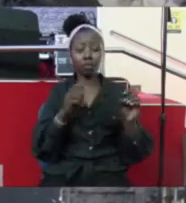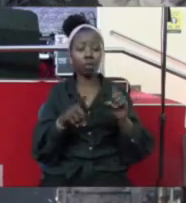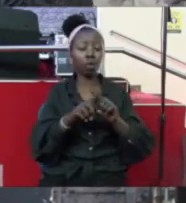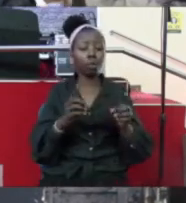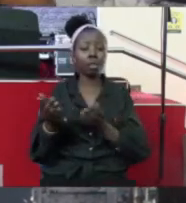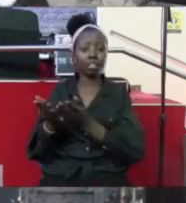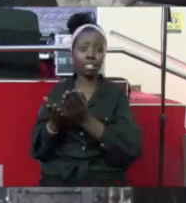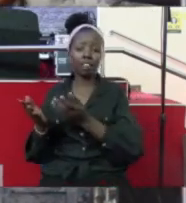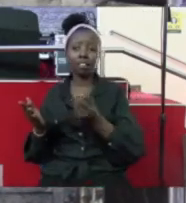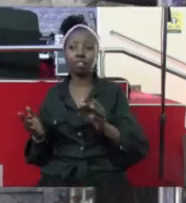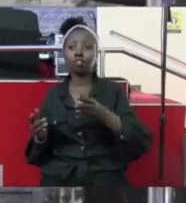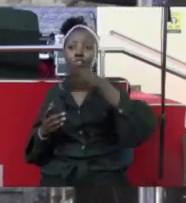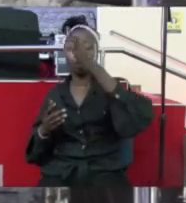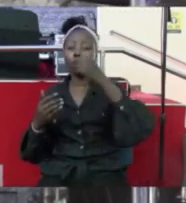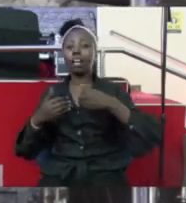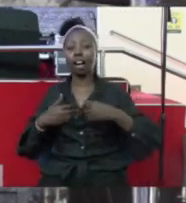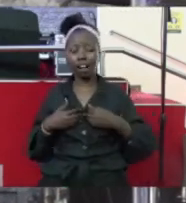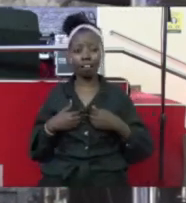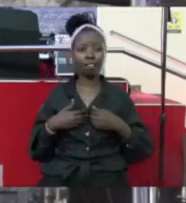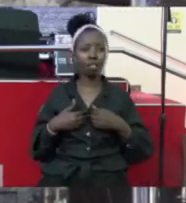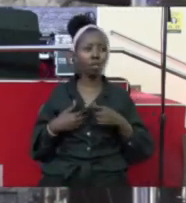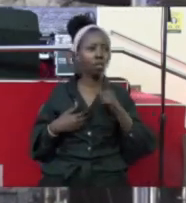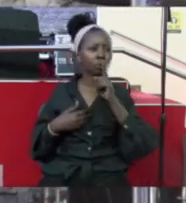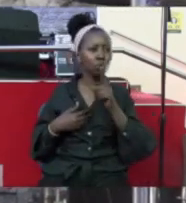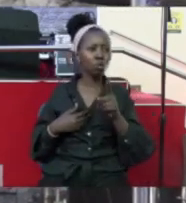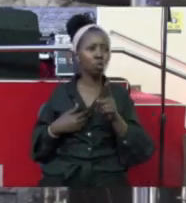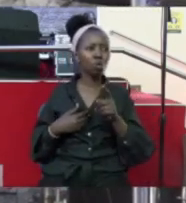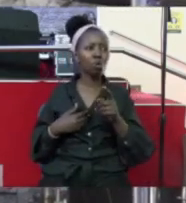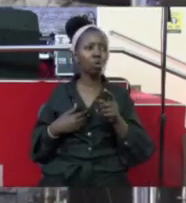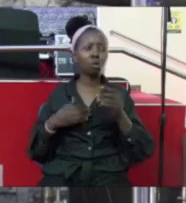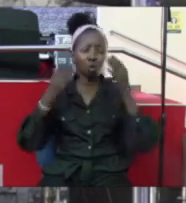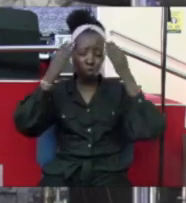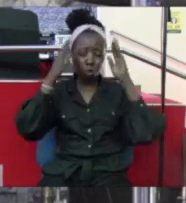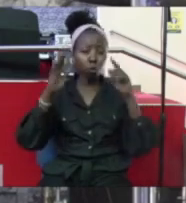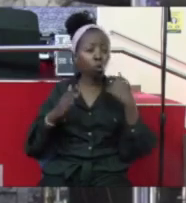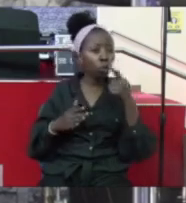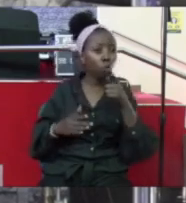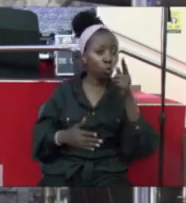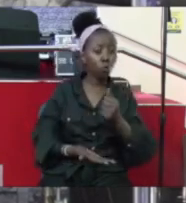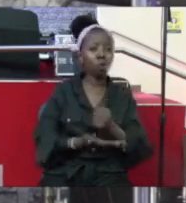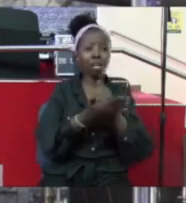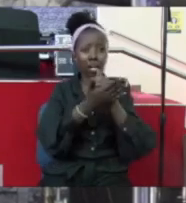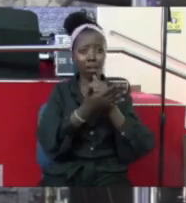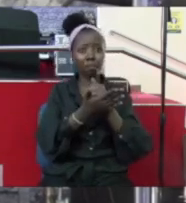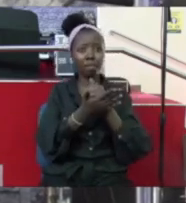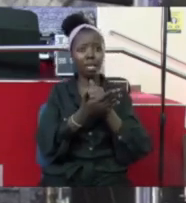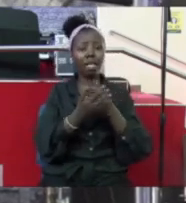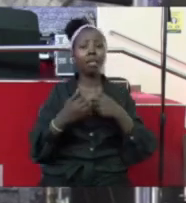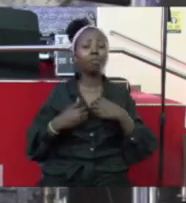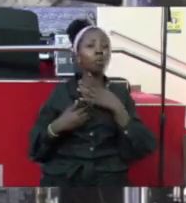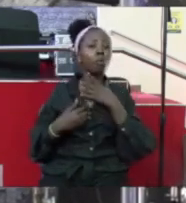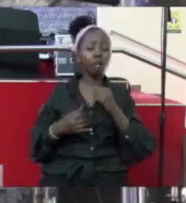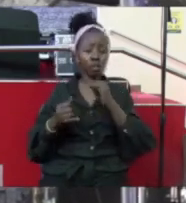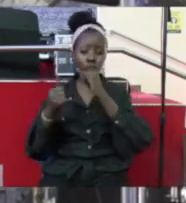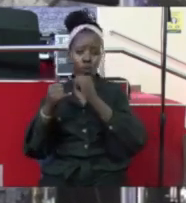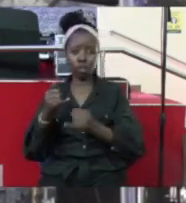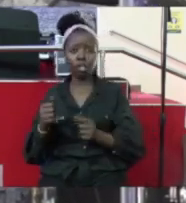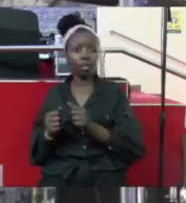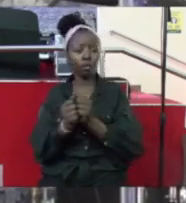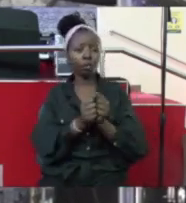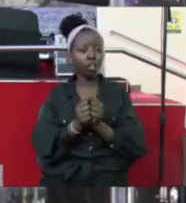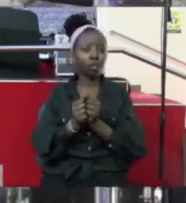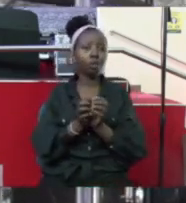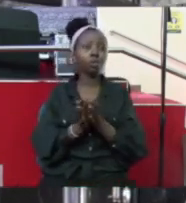you may never know who you are helping. Hivyo huwezi kujua ni nani unamsaidia. And I'd like to conclude with a story. Ningetaka nikamilishe kwa